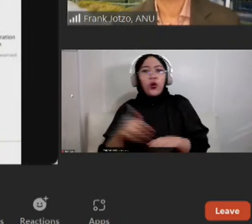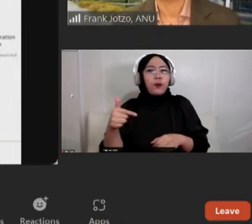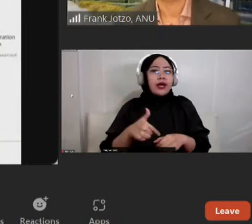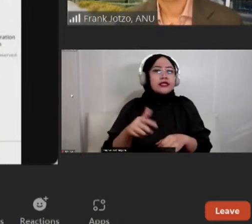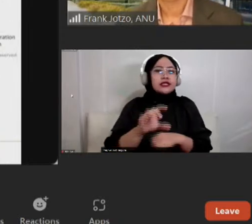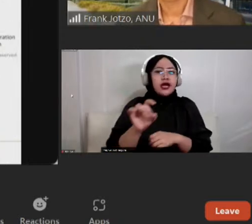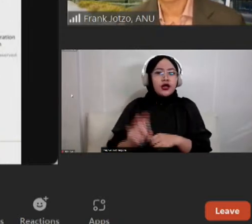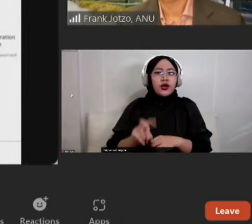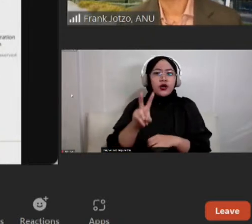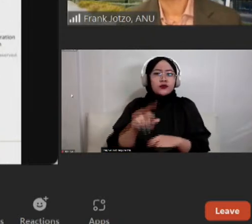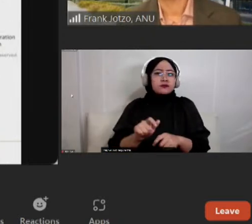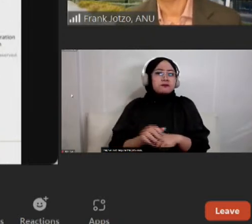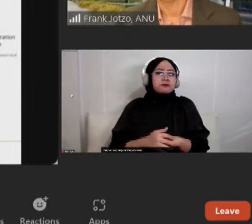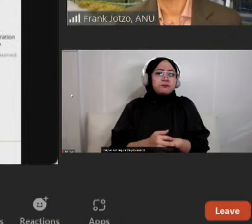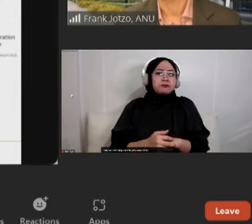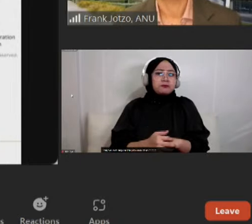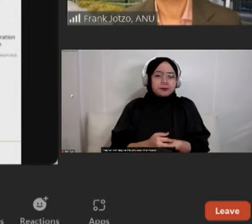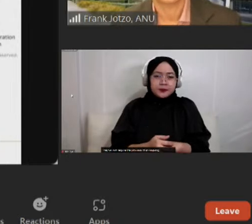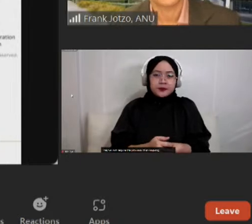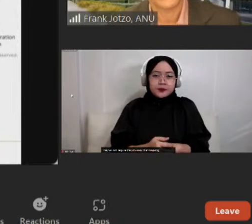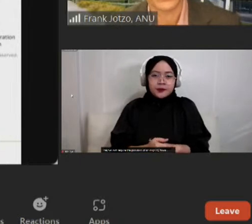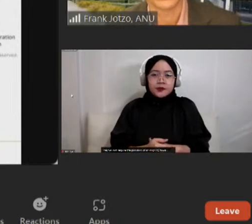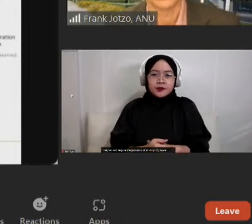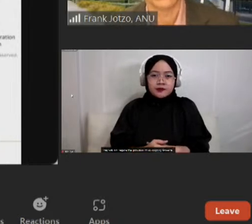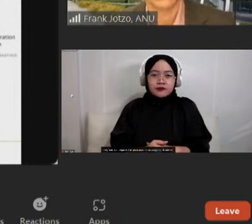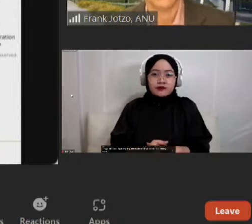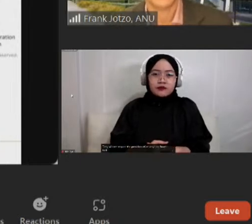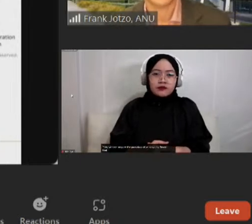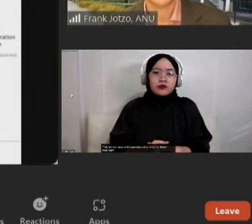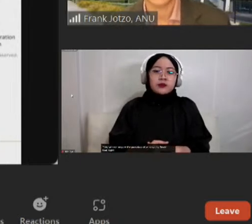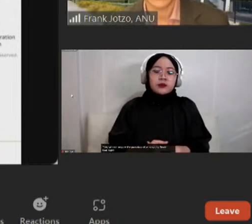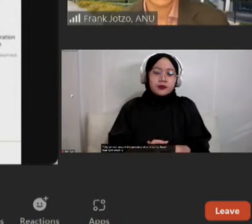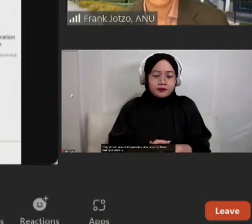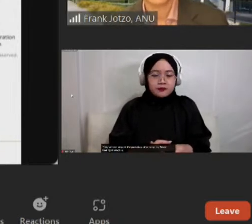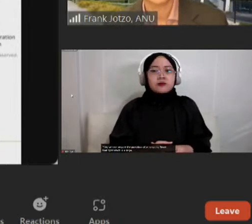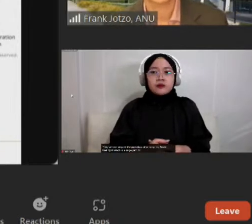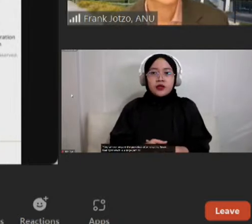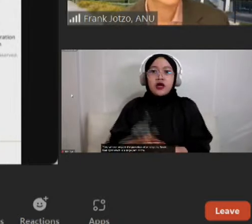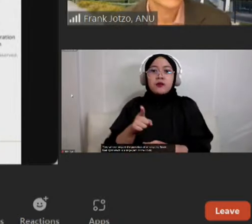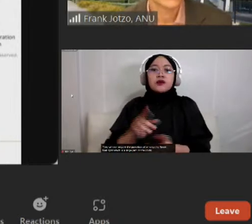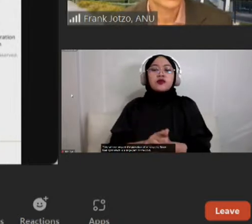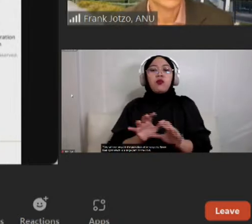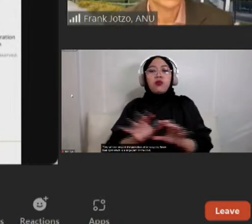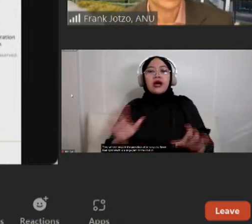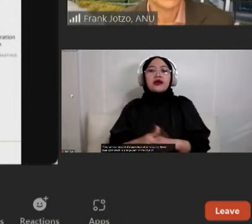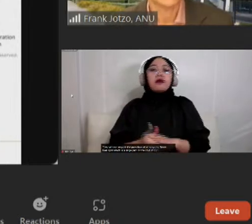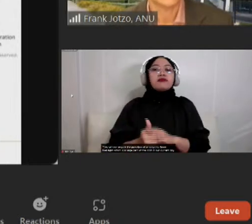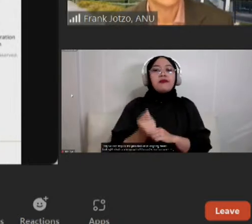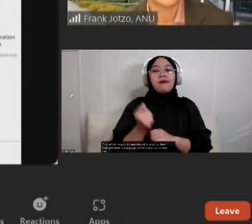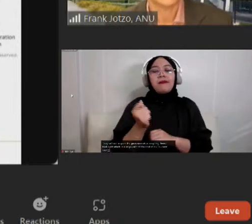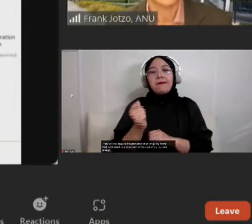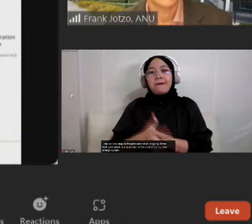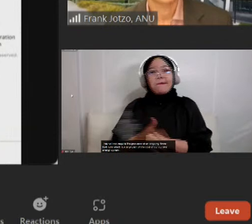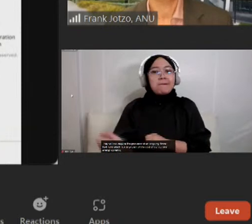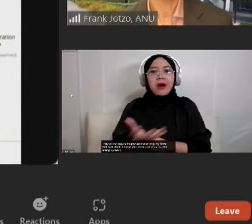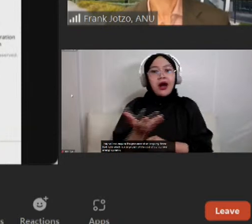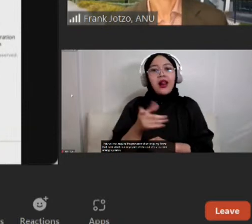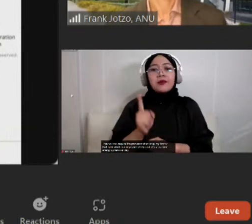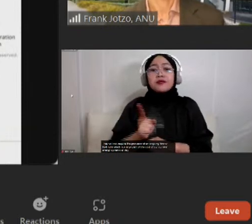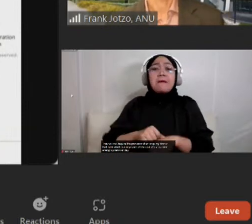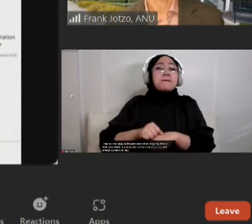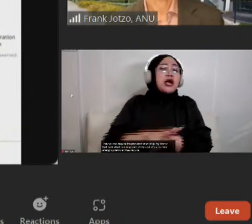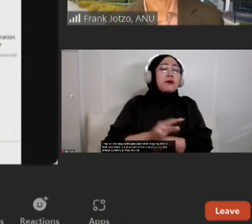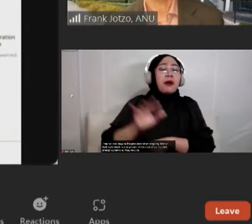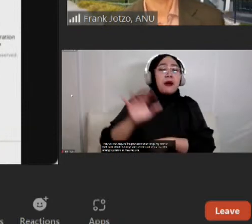not require the provision of an ongoing flow of fuel, right, which is a large part of the cost of our current energy systems. All